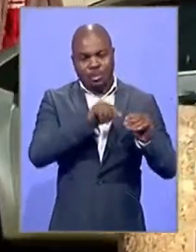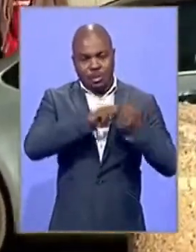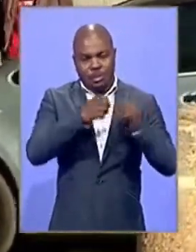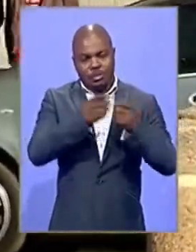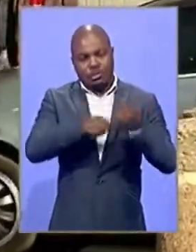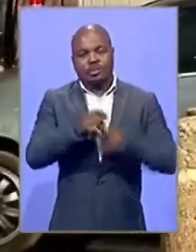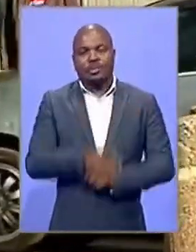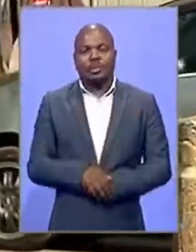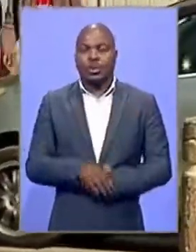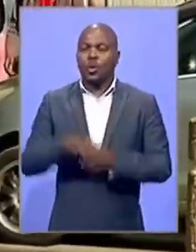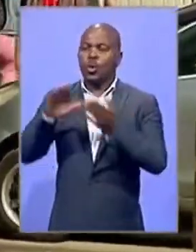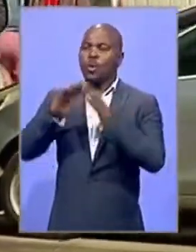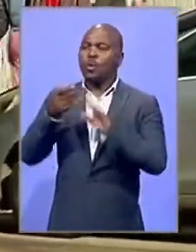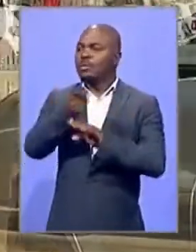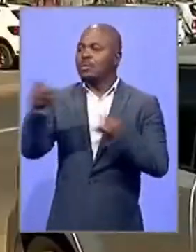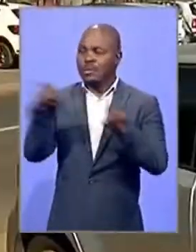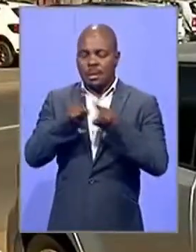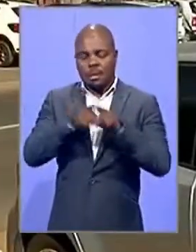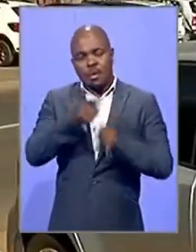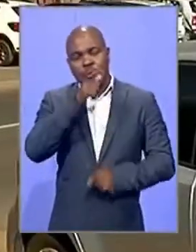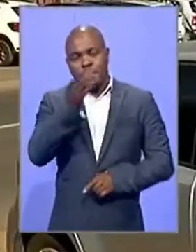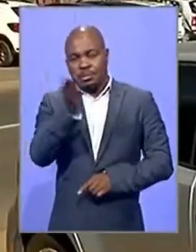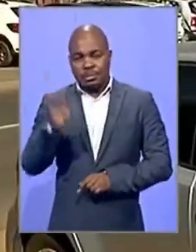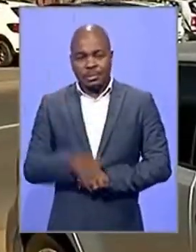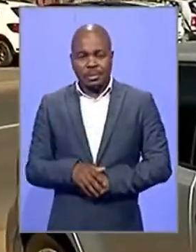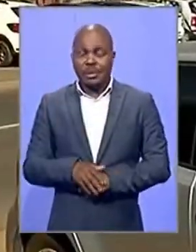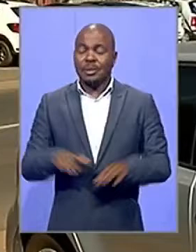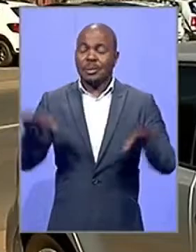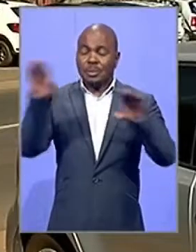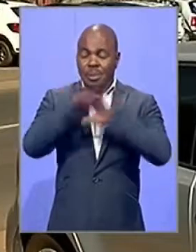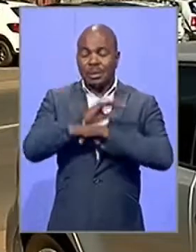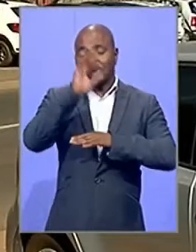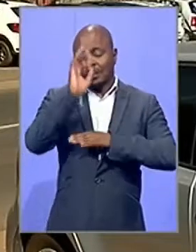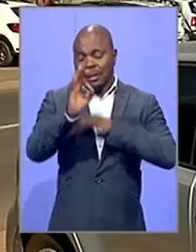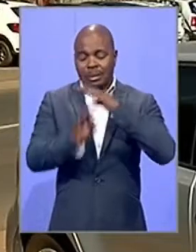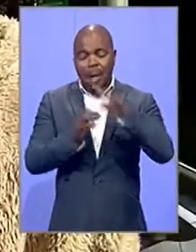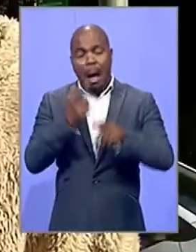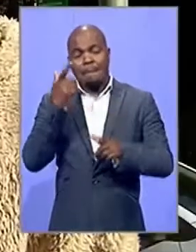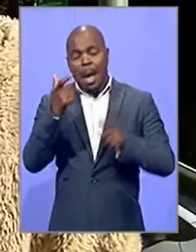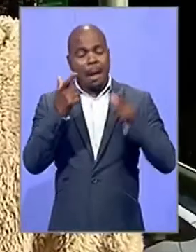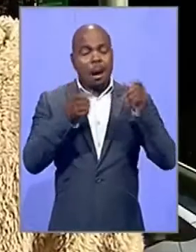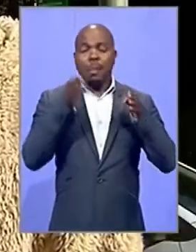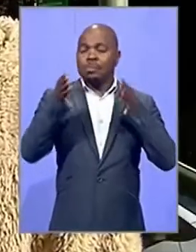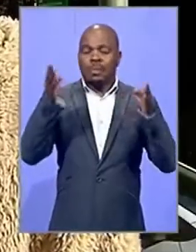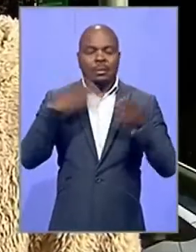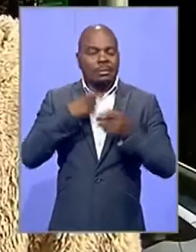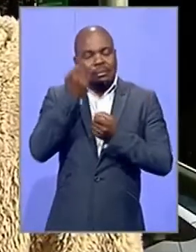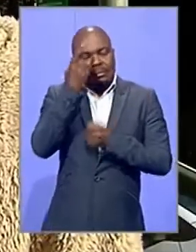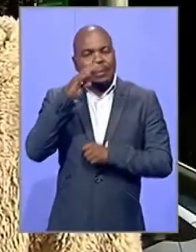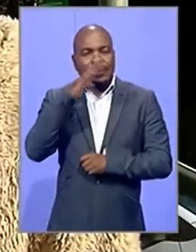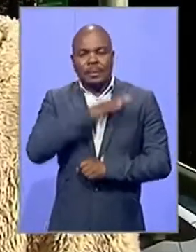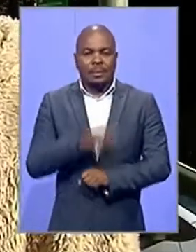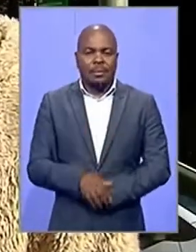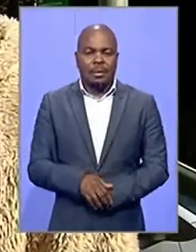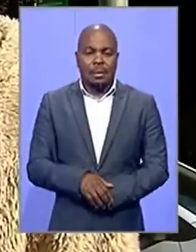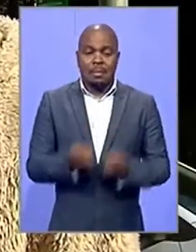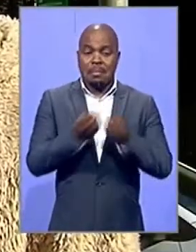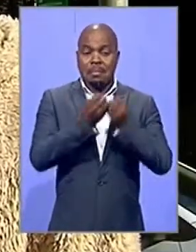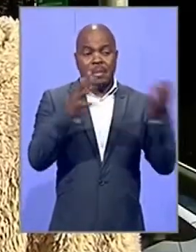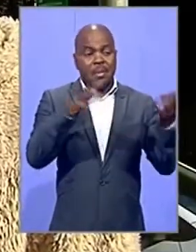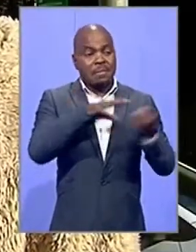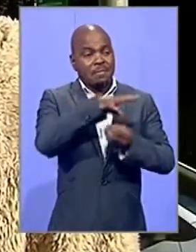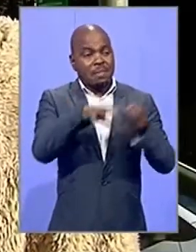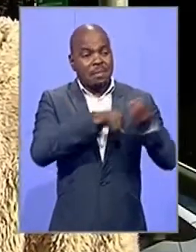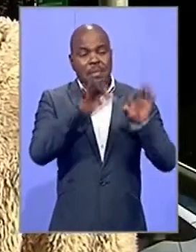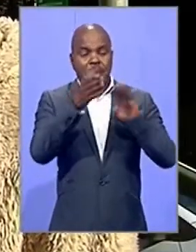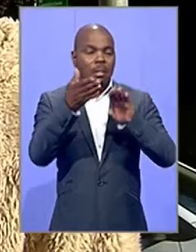le bone ba tlhagisitse maikutlo a bone. Go dla le thunya bosigo le mosegare a re tse go diragalang. Malapa mantši ba na le batho ba tlhokofala